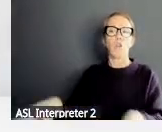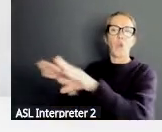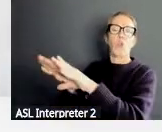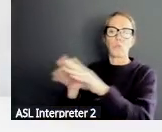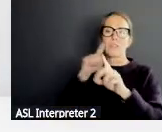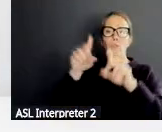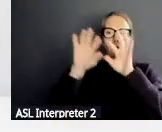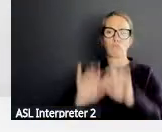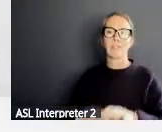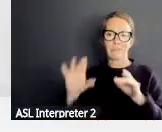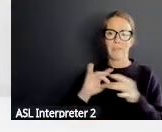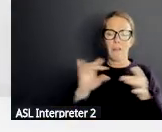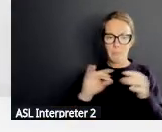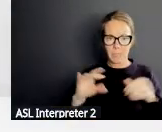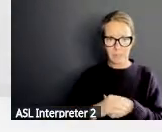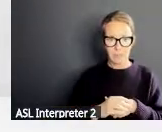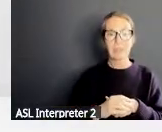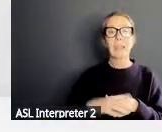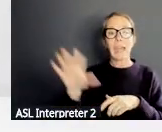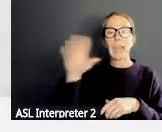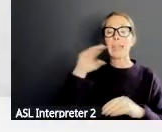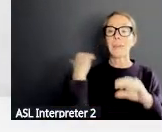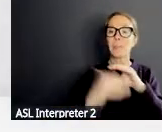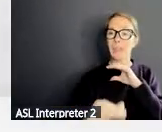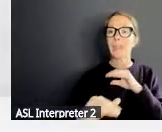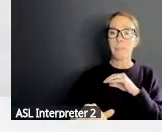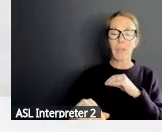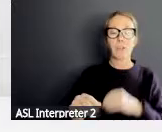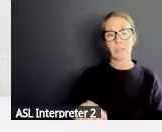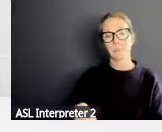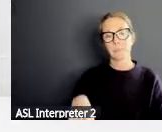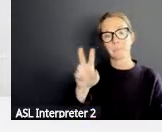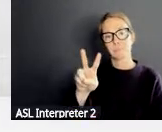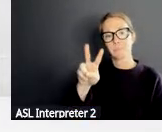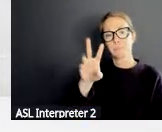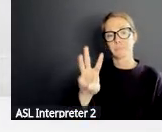be emailed to project's email address at